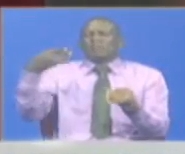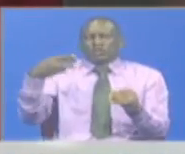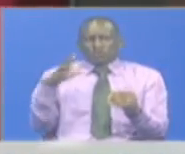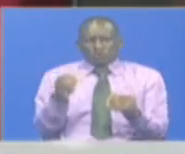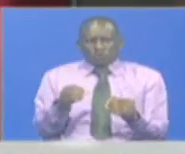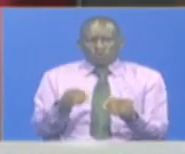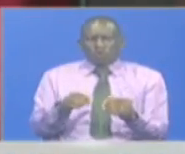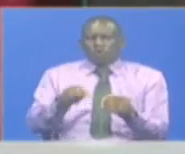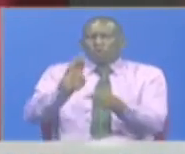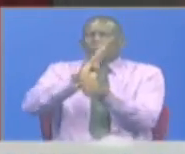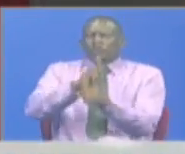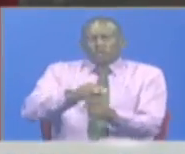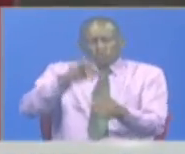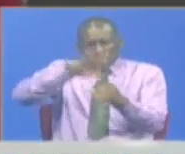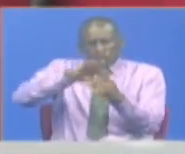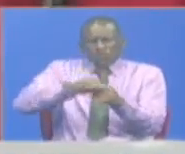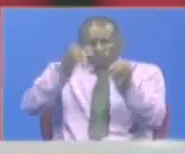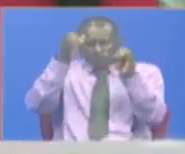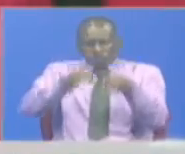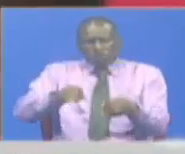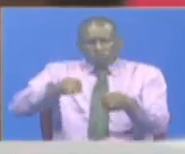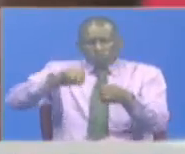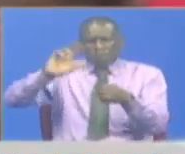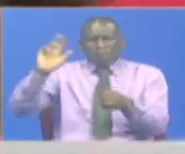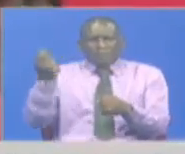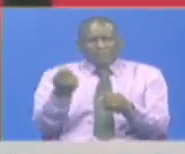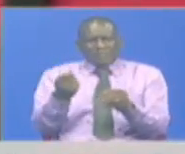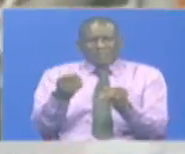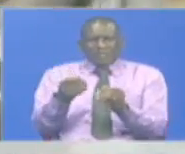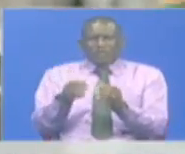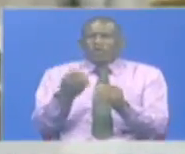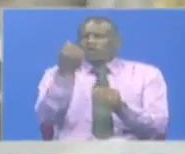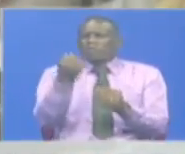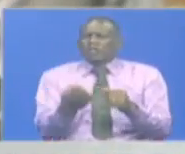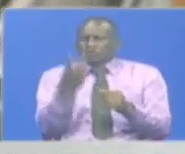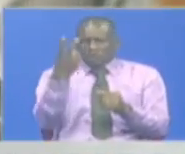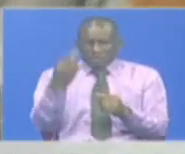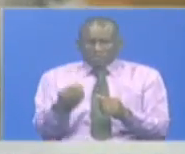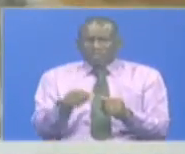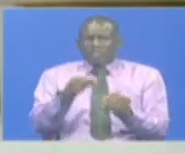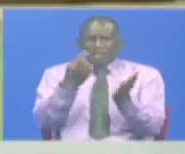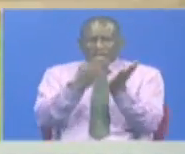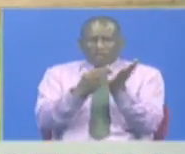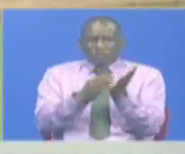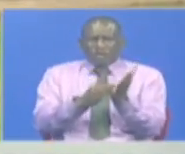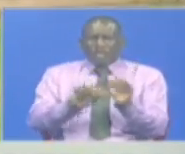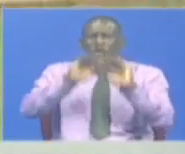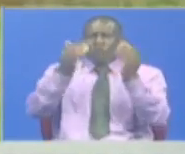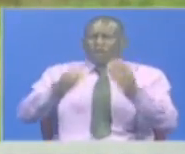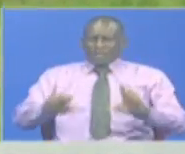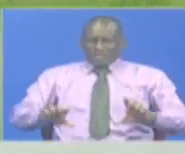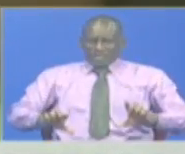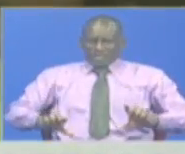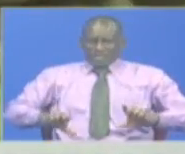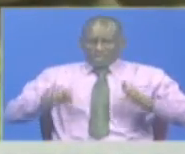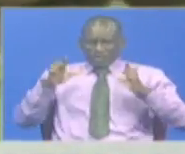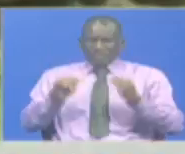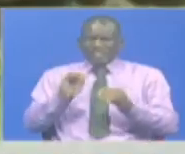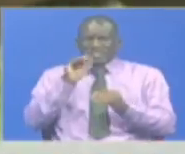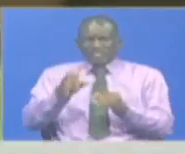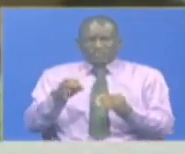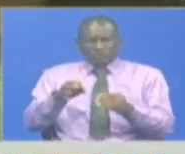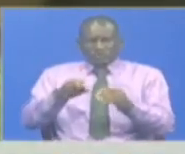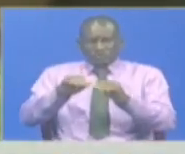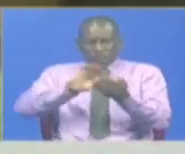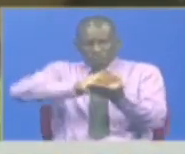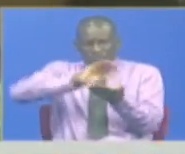new president, parliament, and local officials on May 20th. A Ugandan wildlife sanctuary is appealing for funds as it only has enough